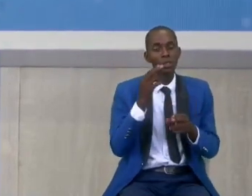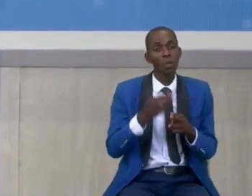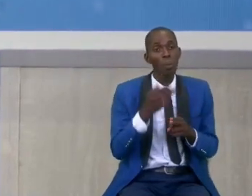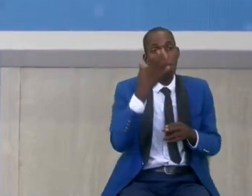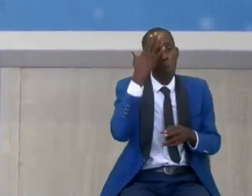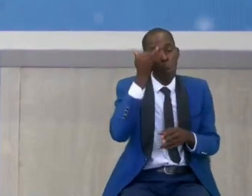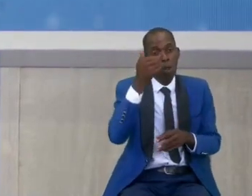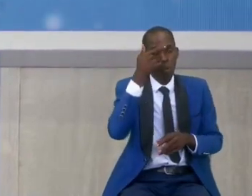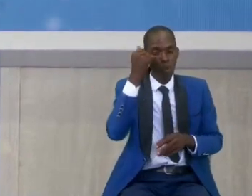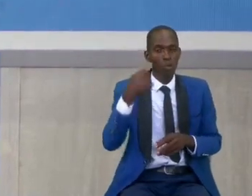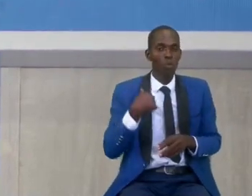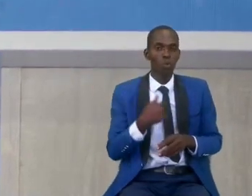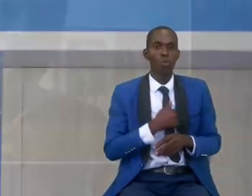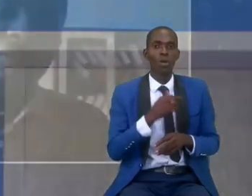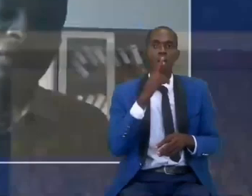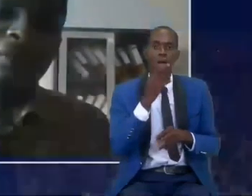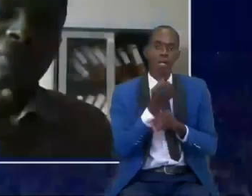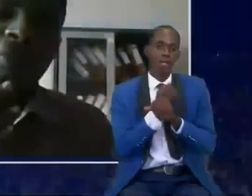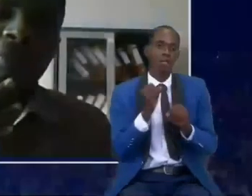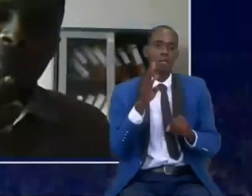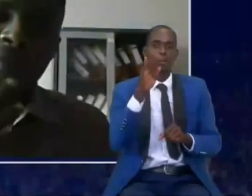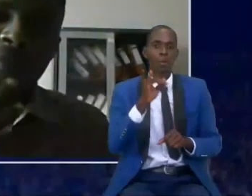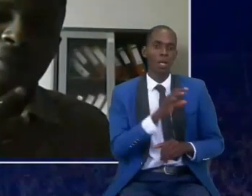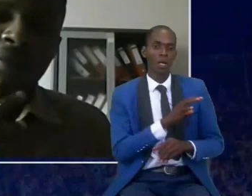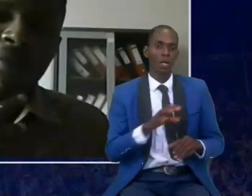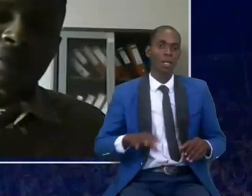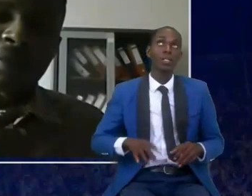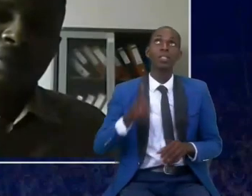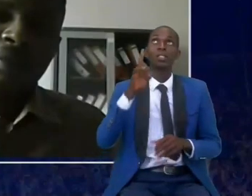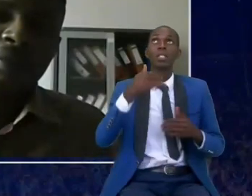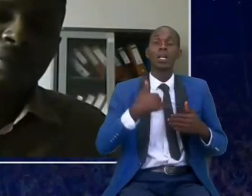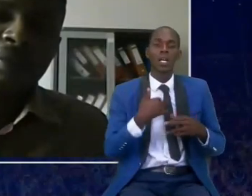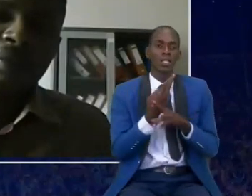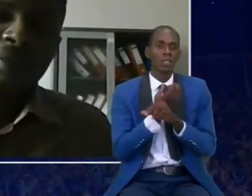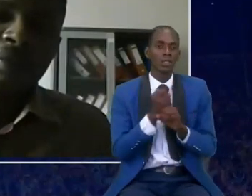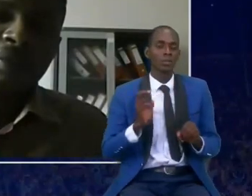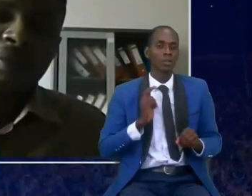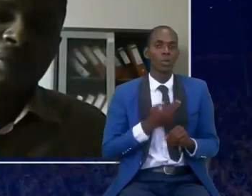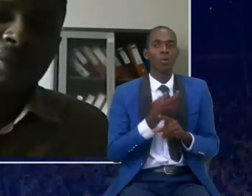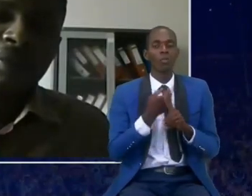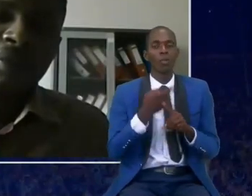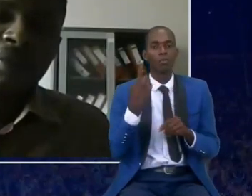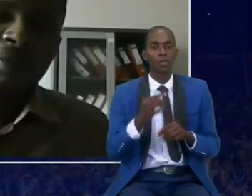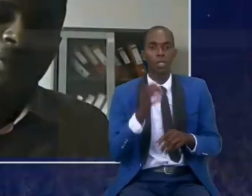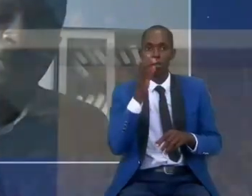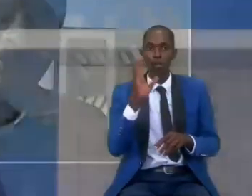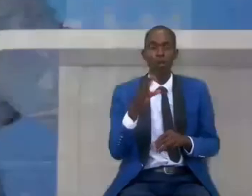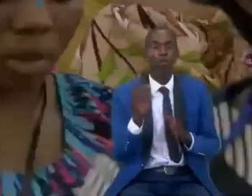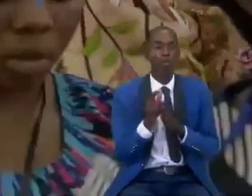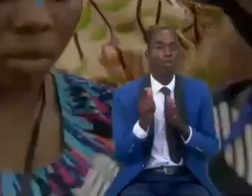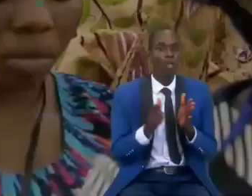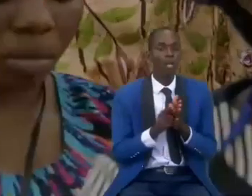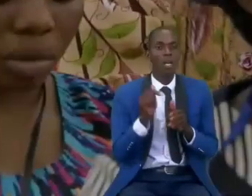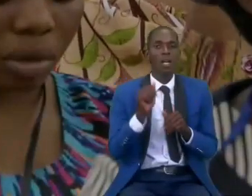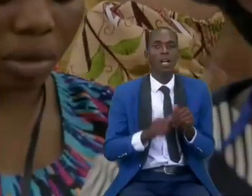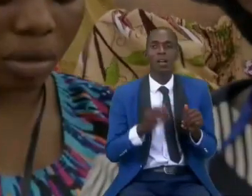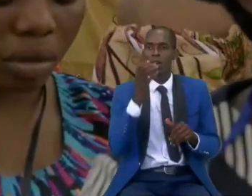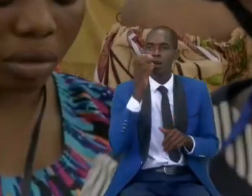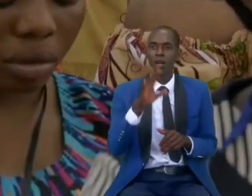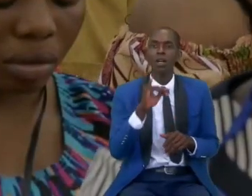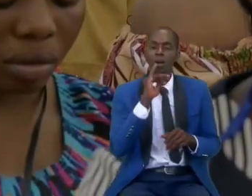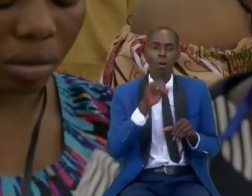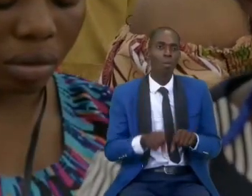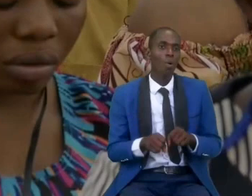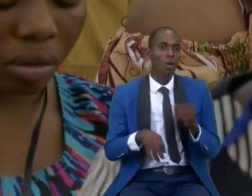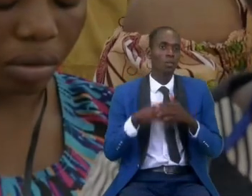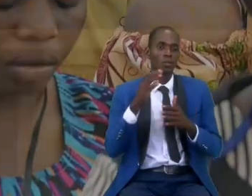the curse of the law, and every curse is broken out of your life in Jesus' name. Be